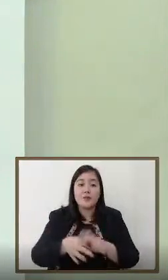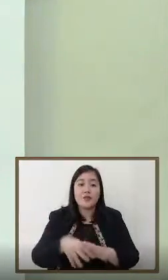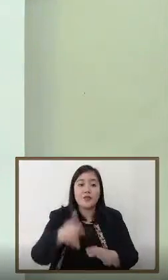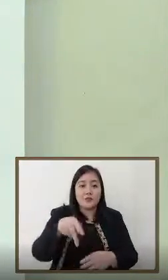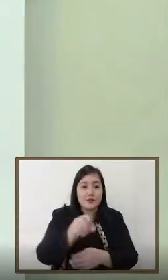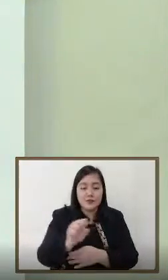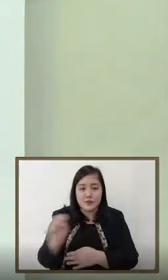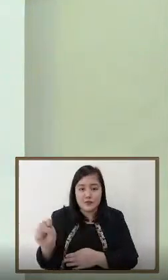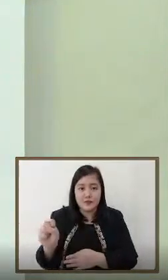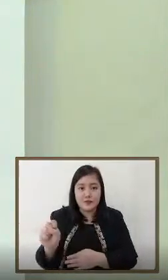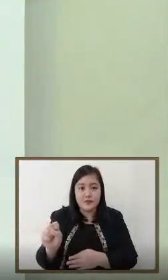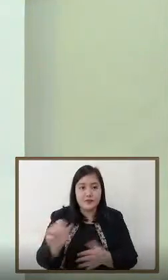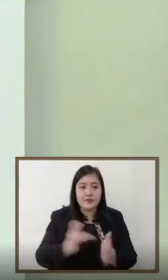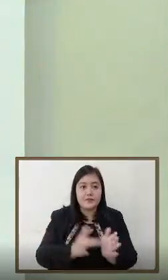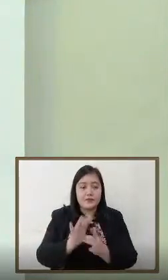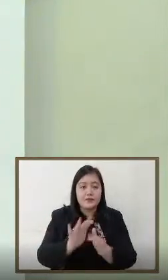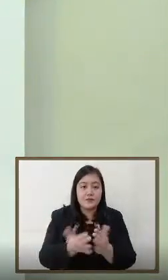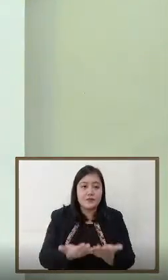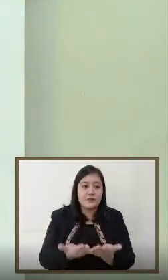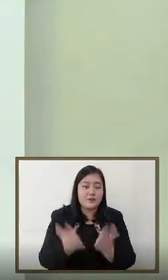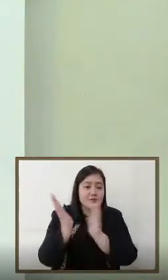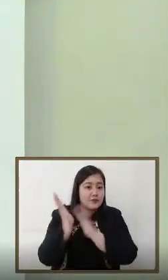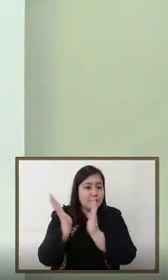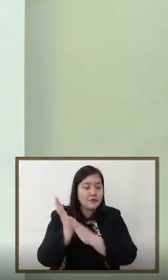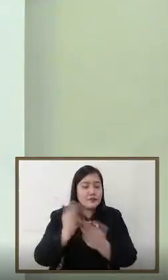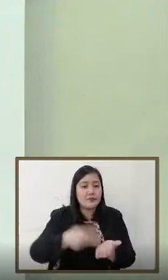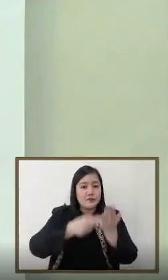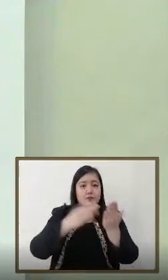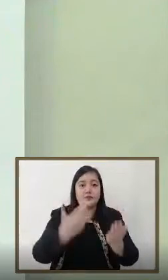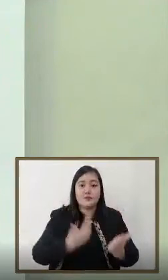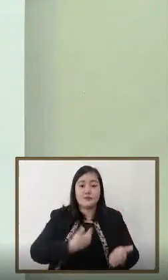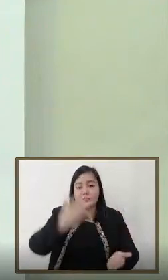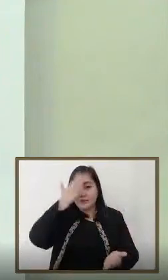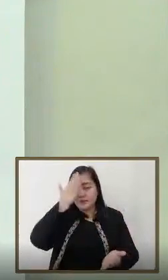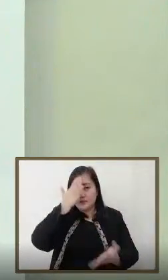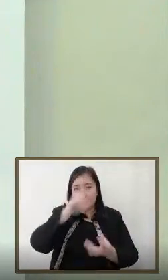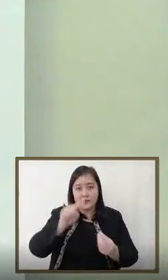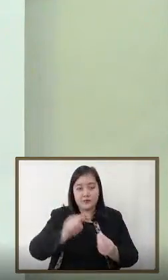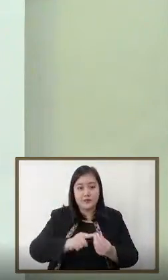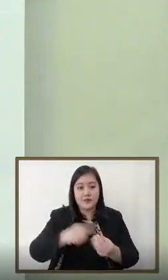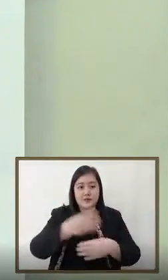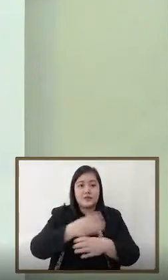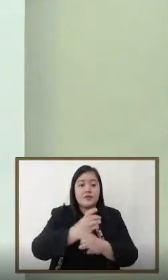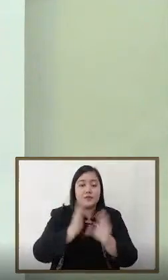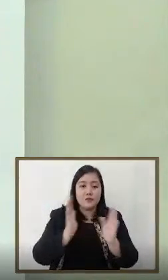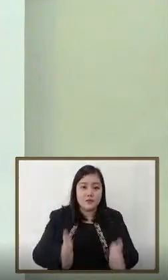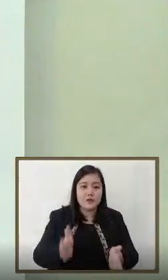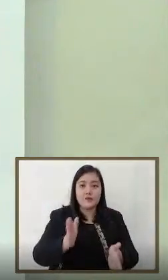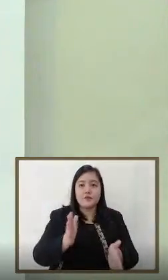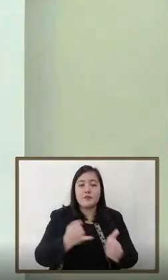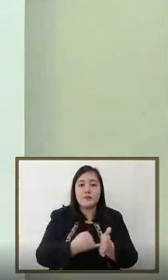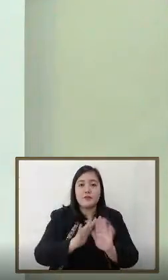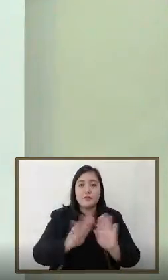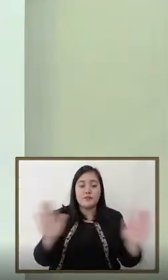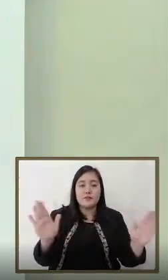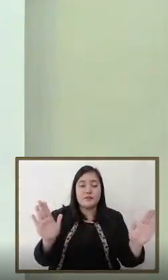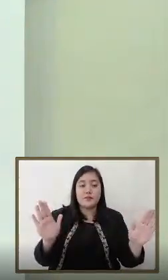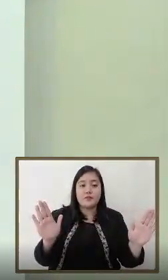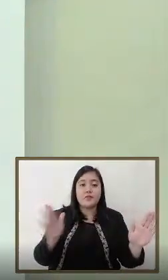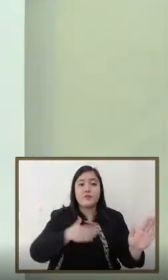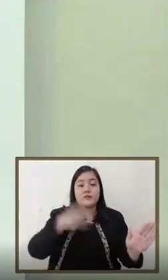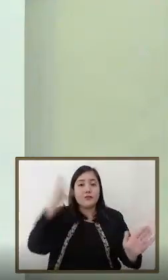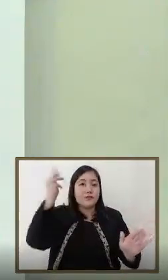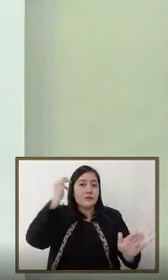helped me to be more knowledgeable about our Creator. And also, Bible school opened my mind that we really need God in our